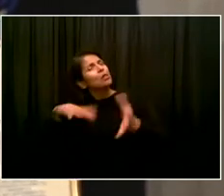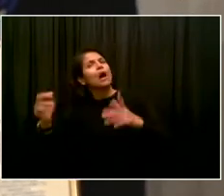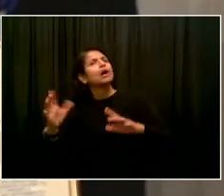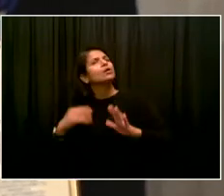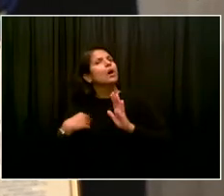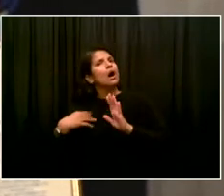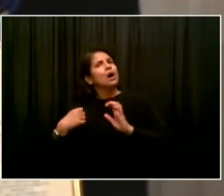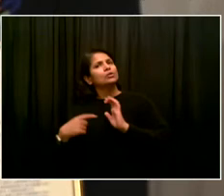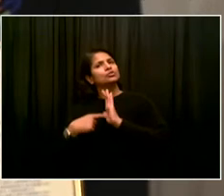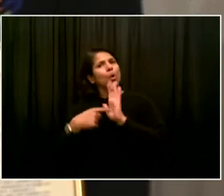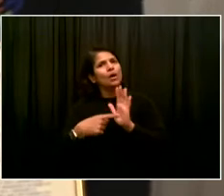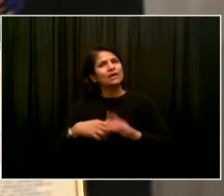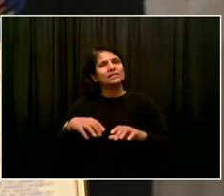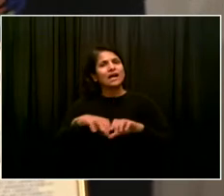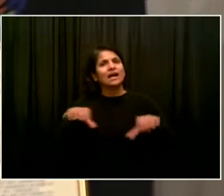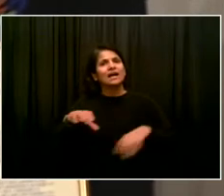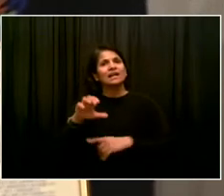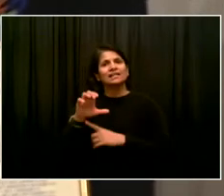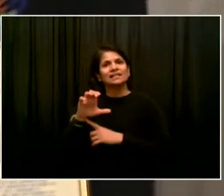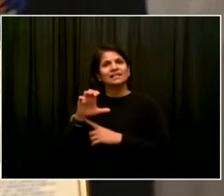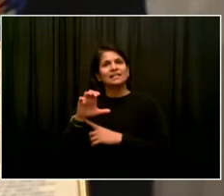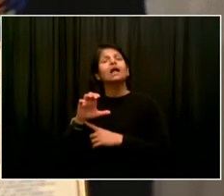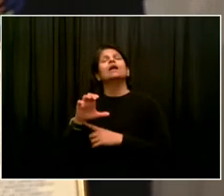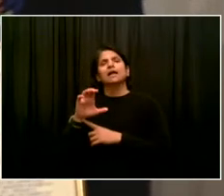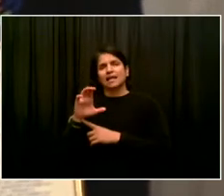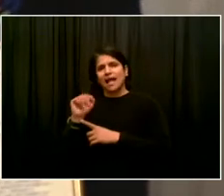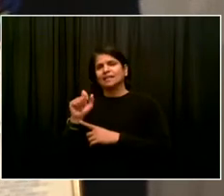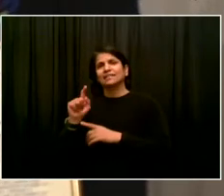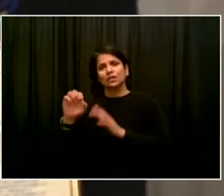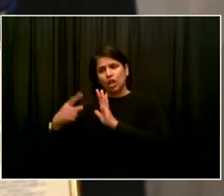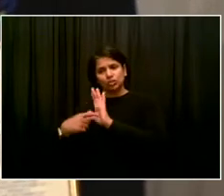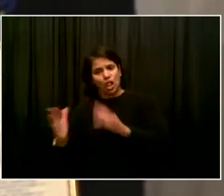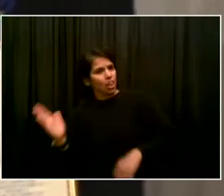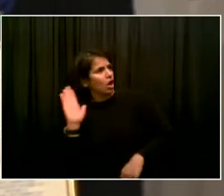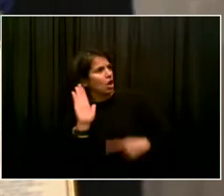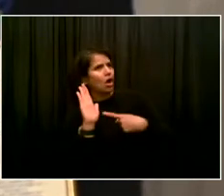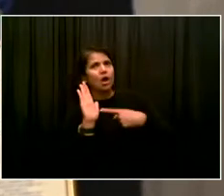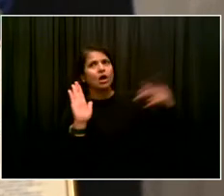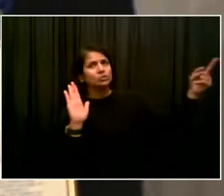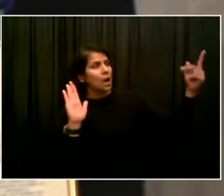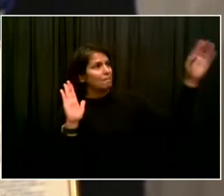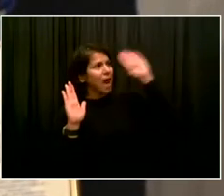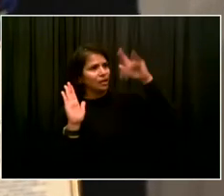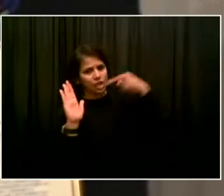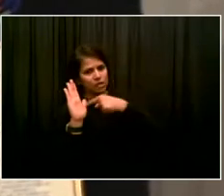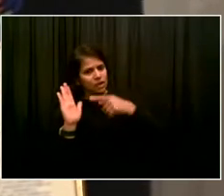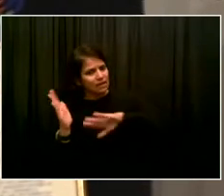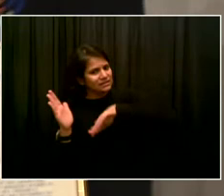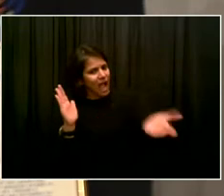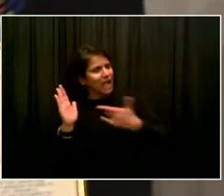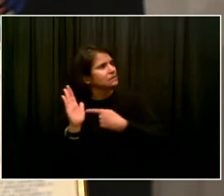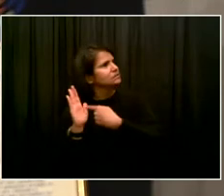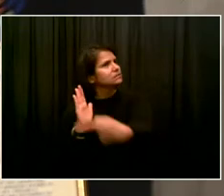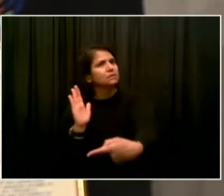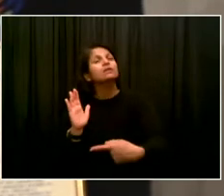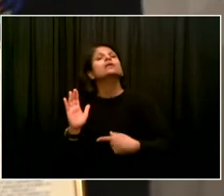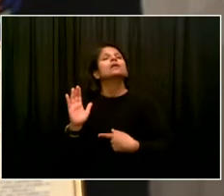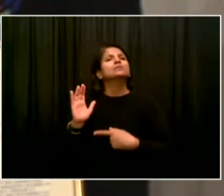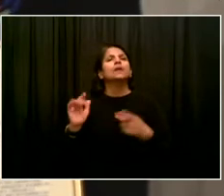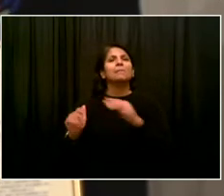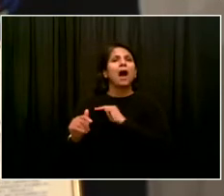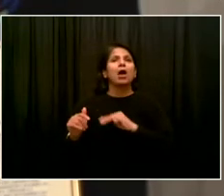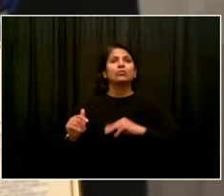we, as advocates, demanded that this city would pay attention. And today, I can honestly say that this city and this administration